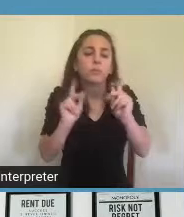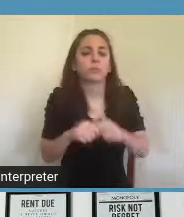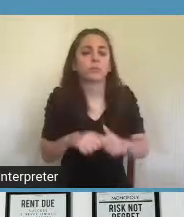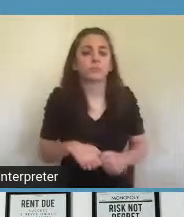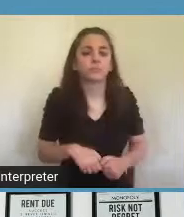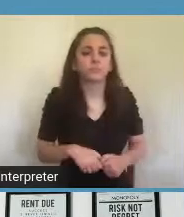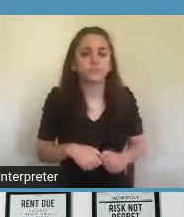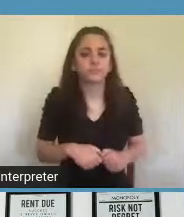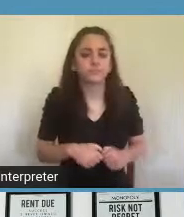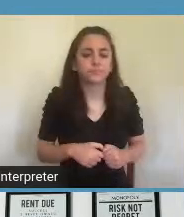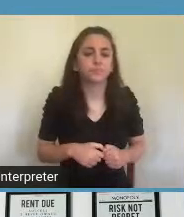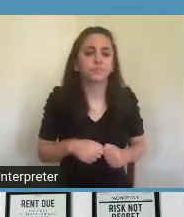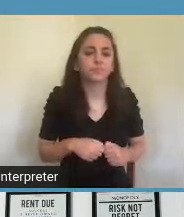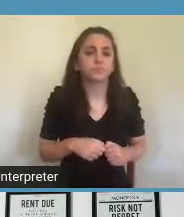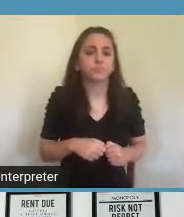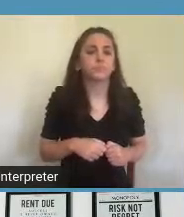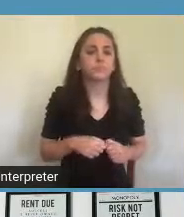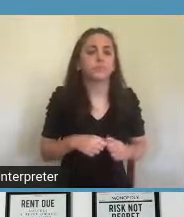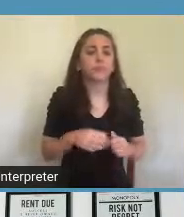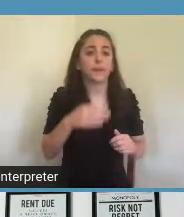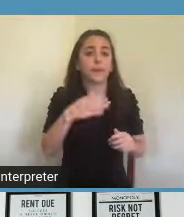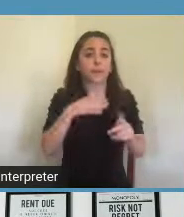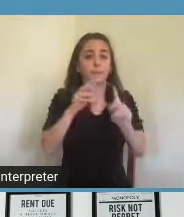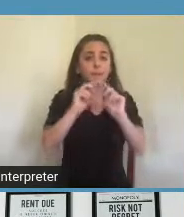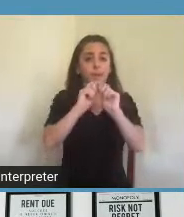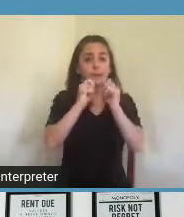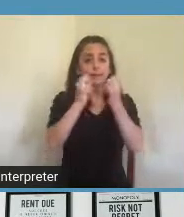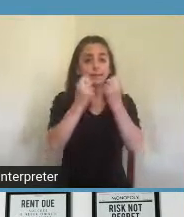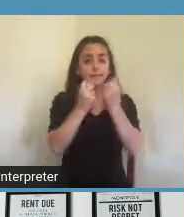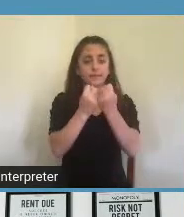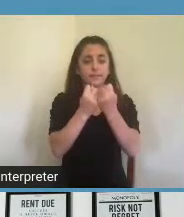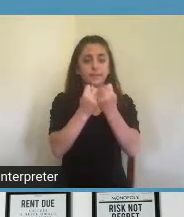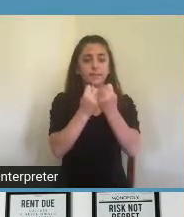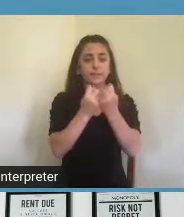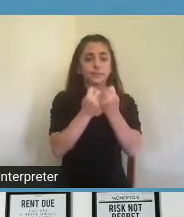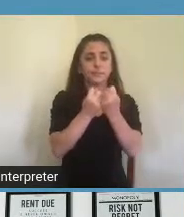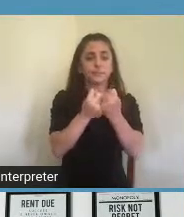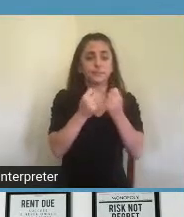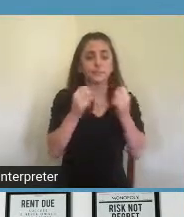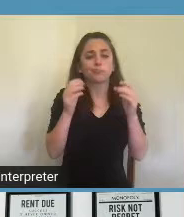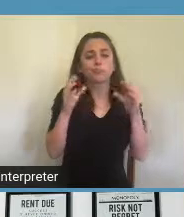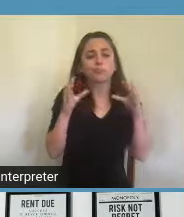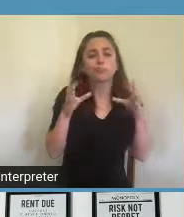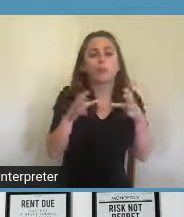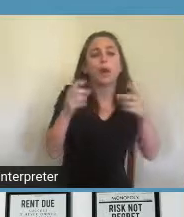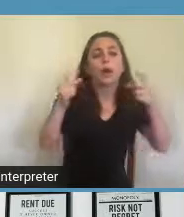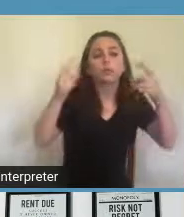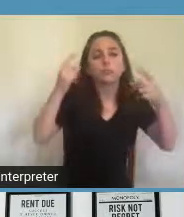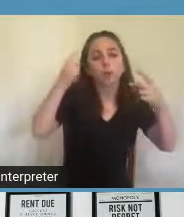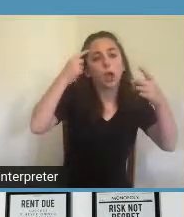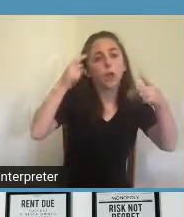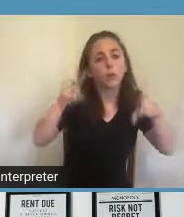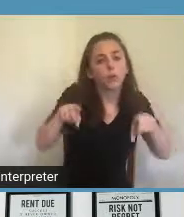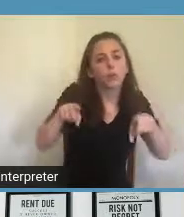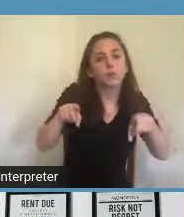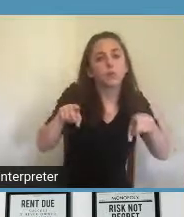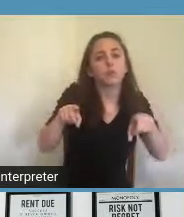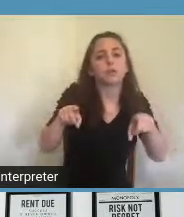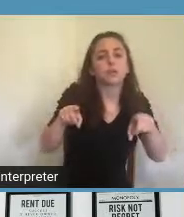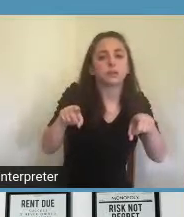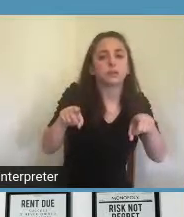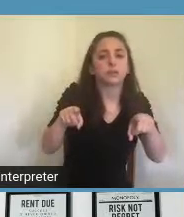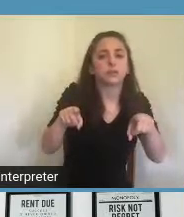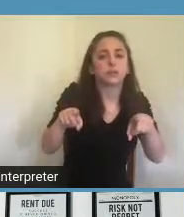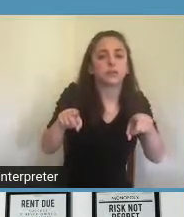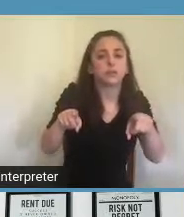team united over the understanding and agreement that there is a